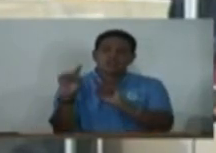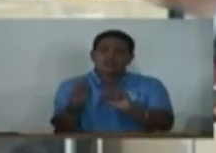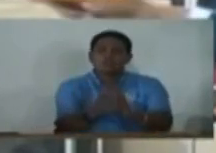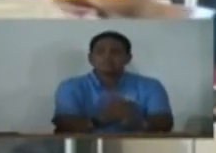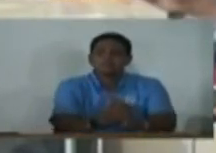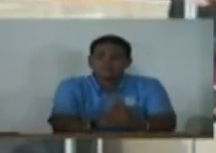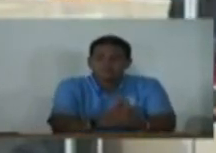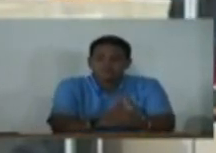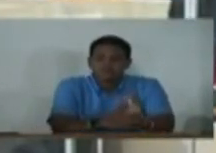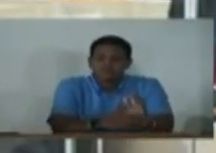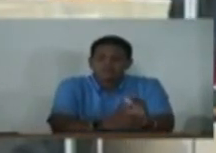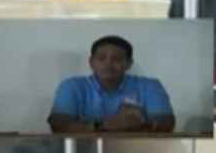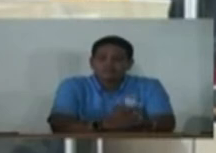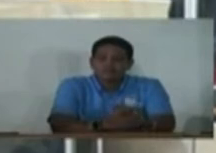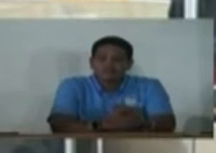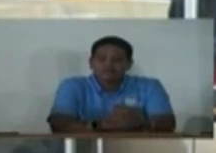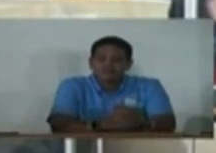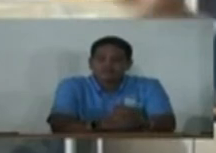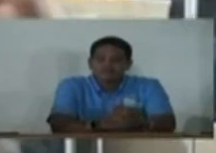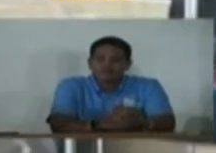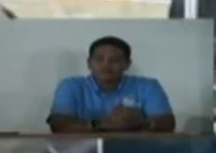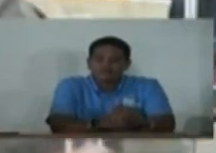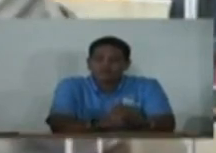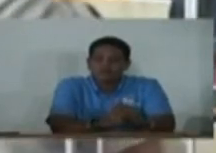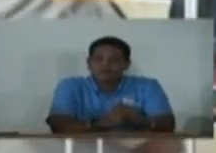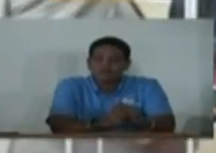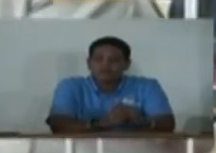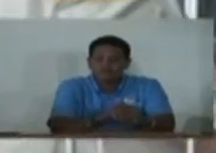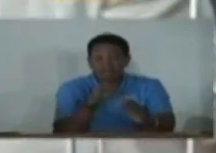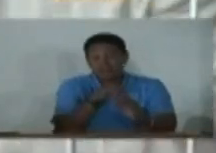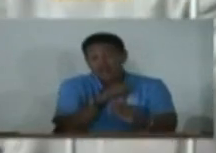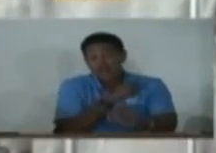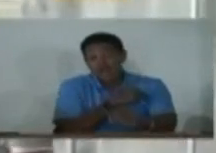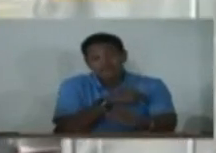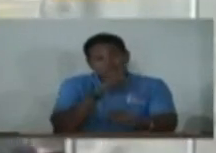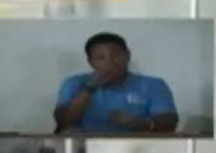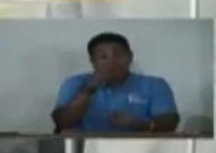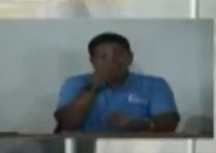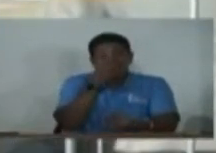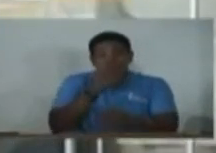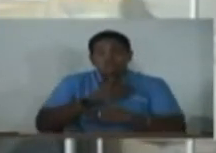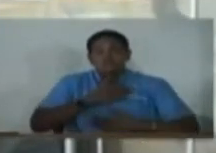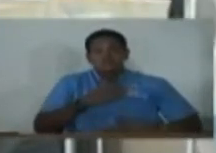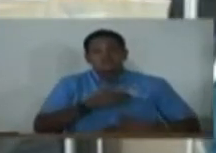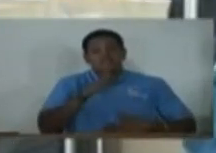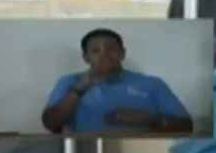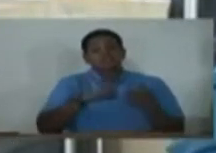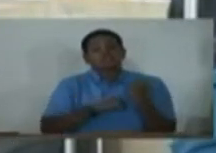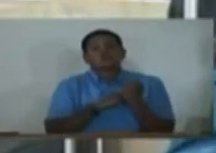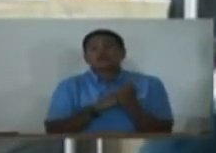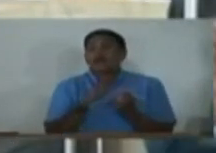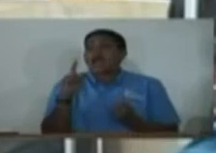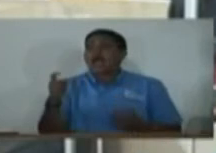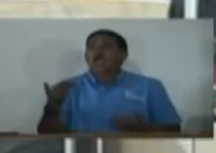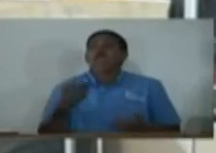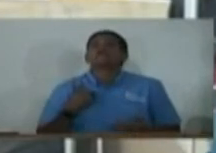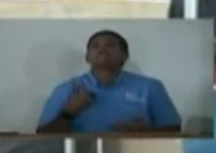you're in the hospital, or you need oxygen, or you need support, and you ask, help